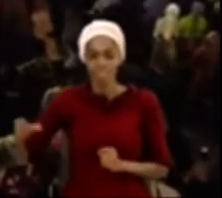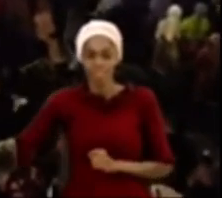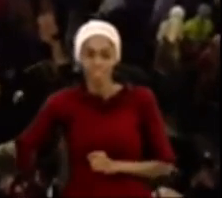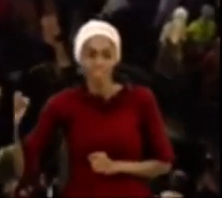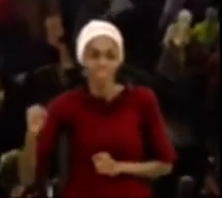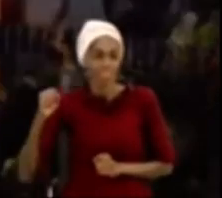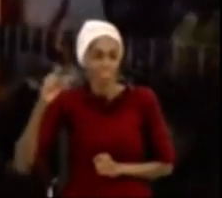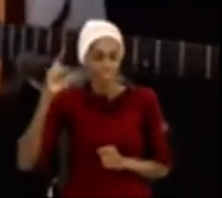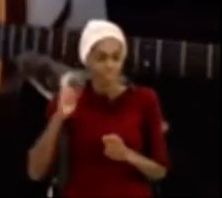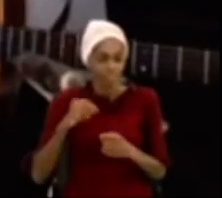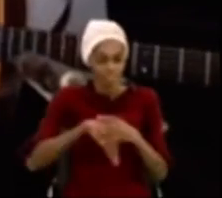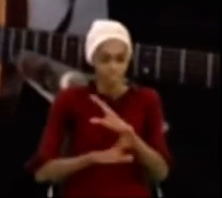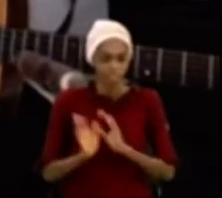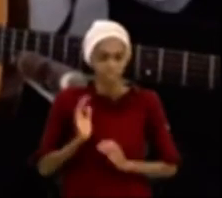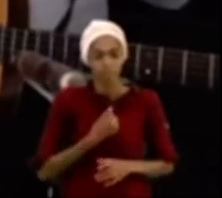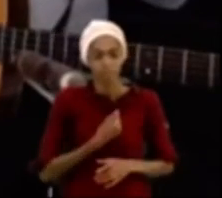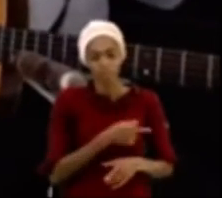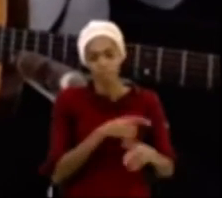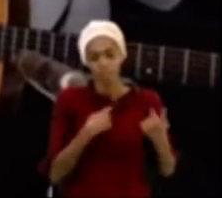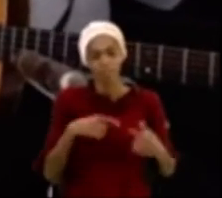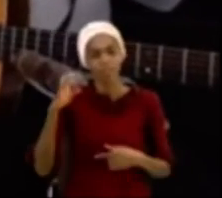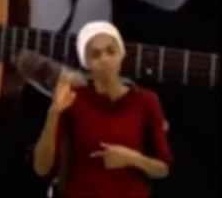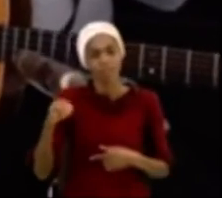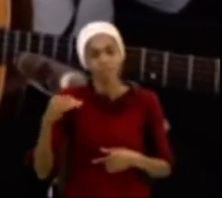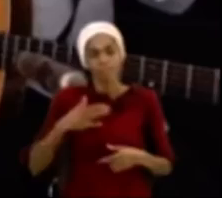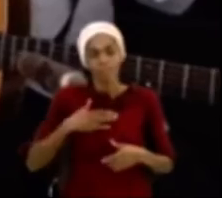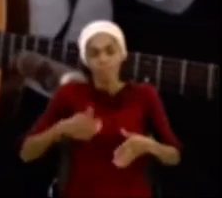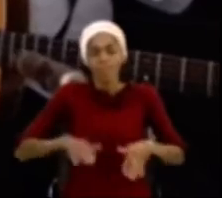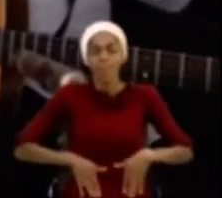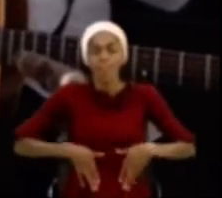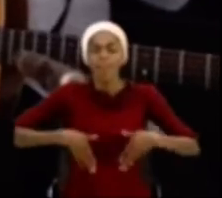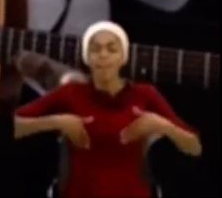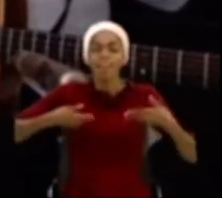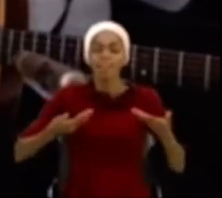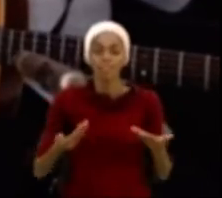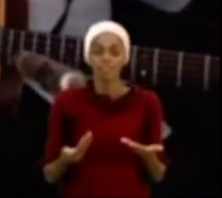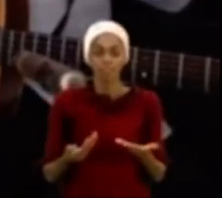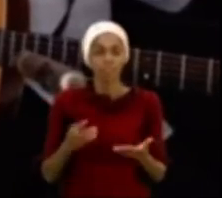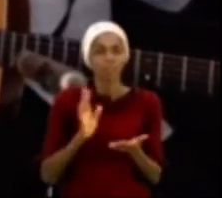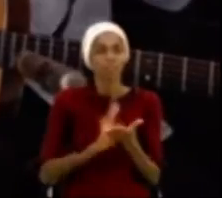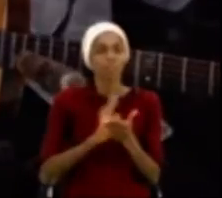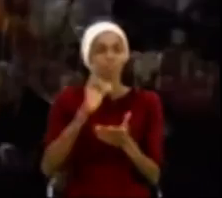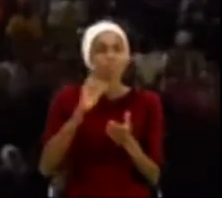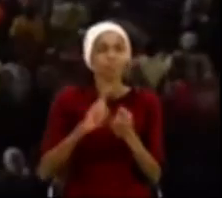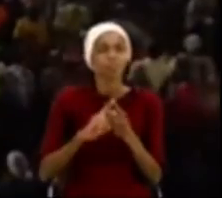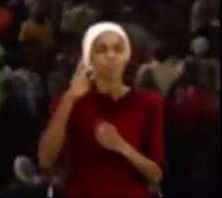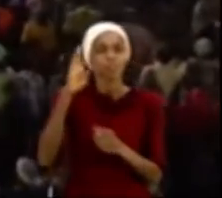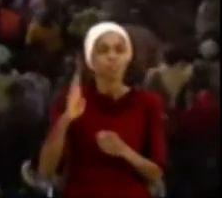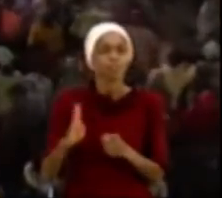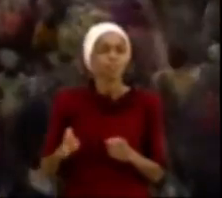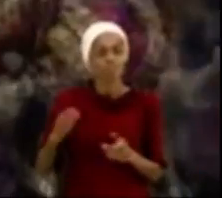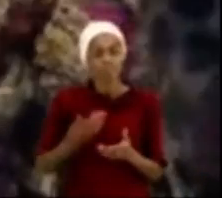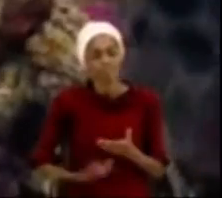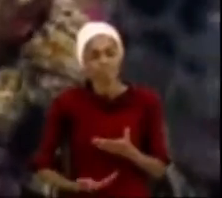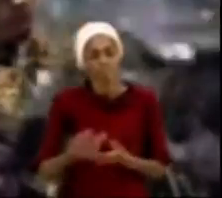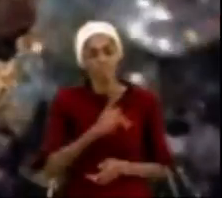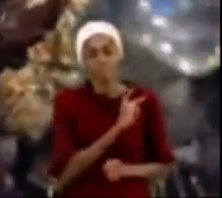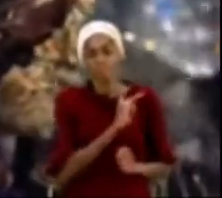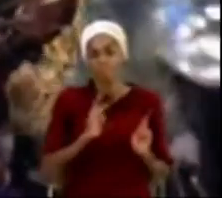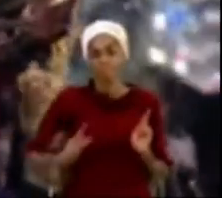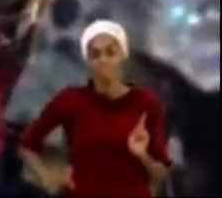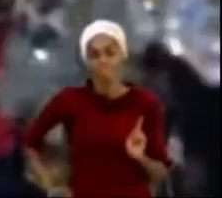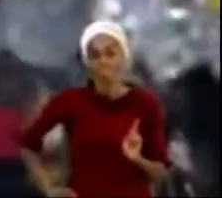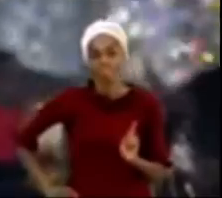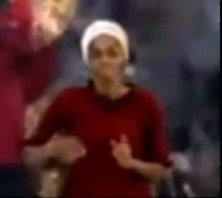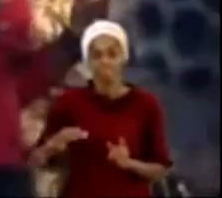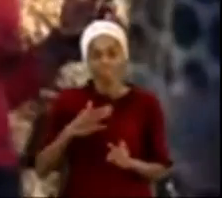Glory to the newborn King, be born again in my heart, Lord. Amen. Lord, we prepare our